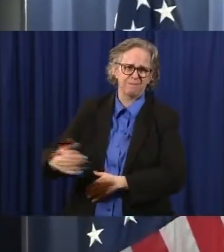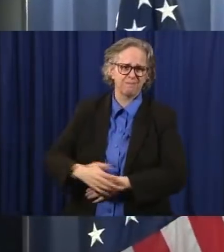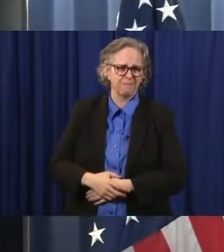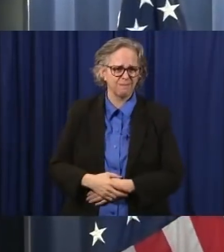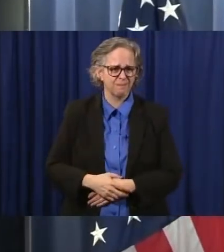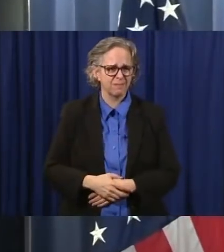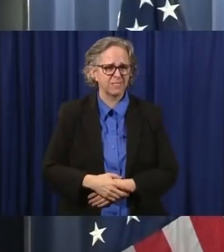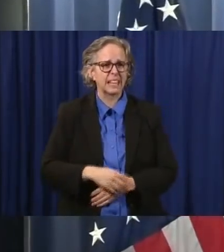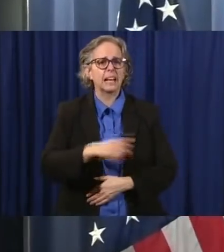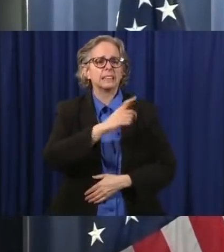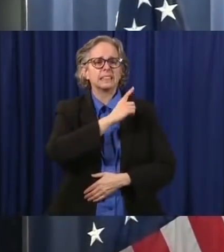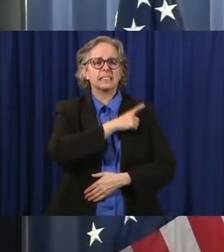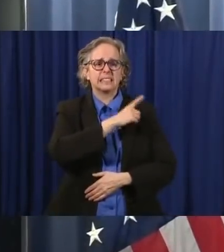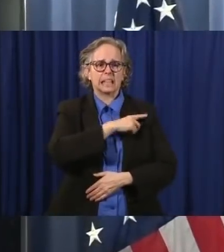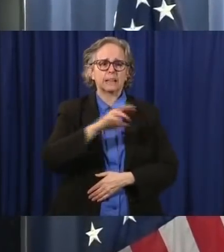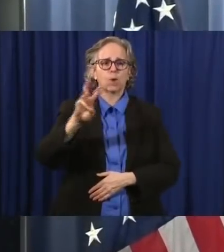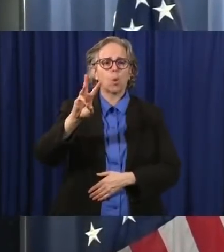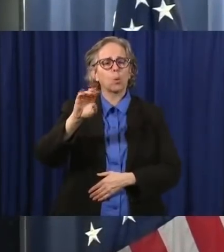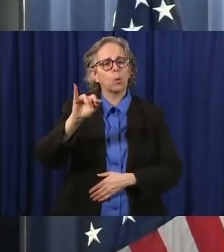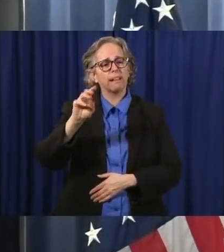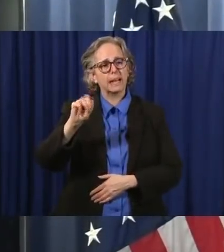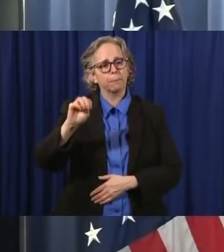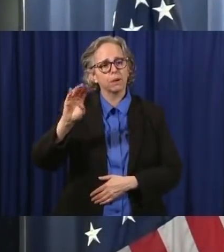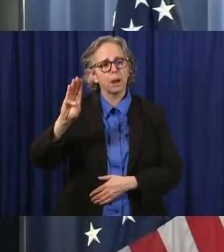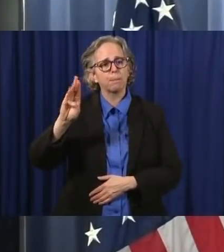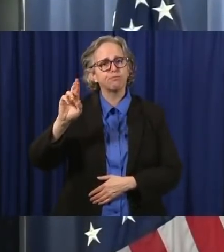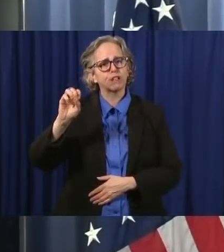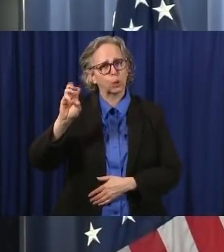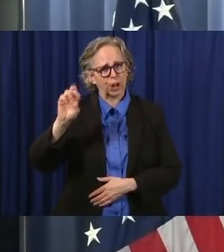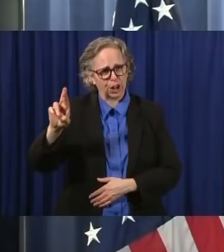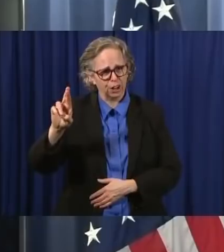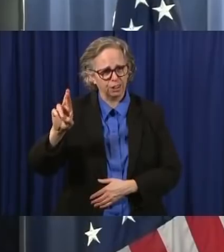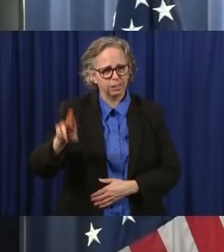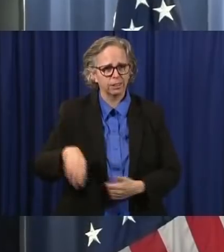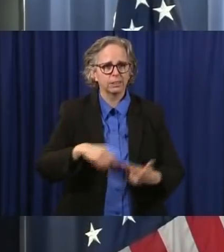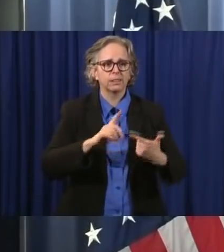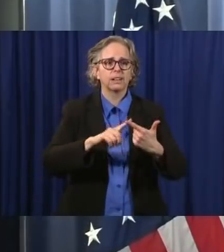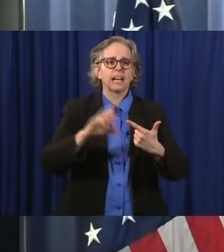William Brewer of the Clermont County Sheriff's Office.